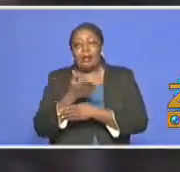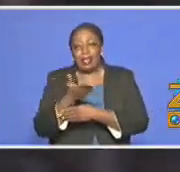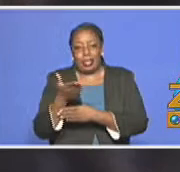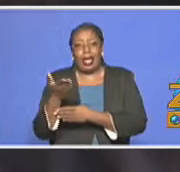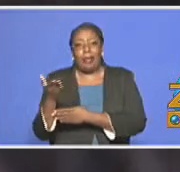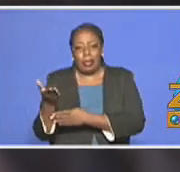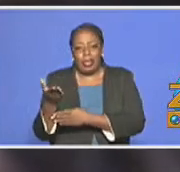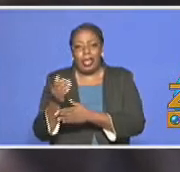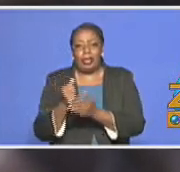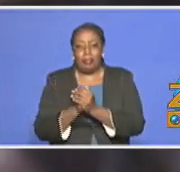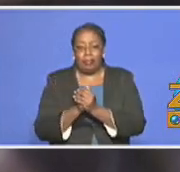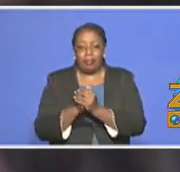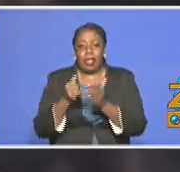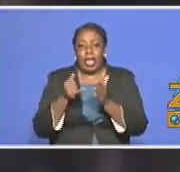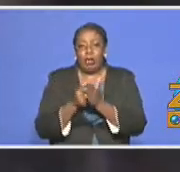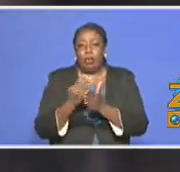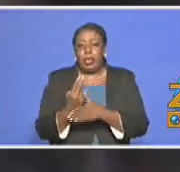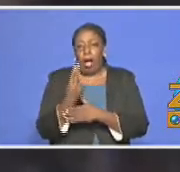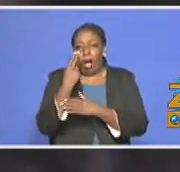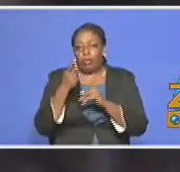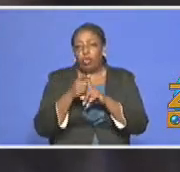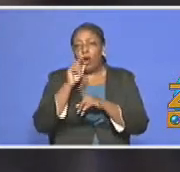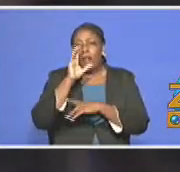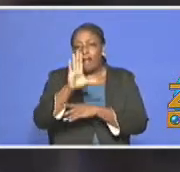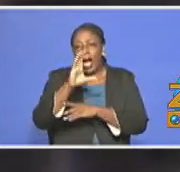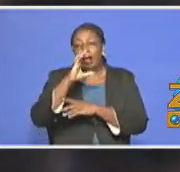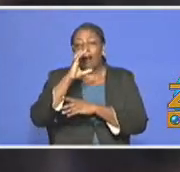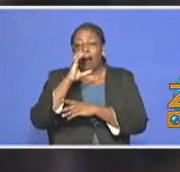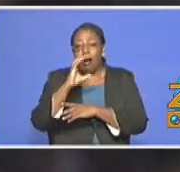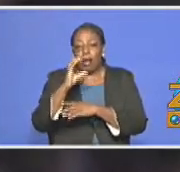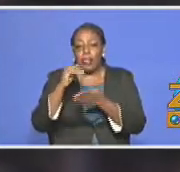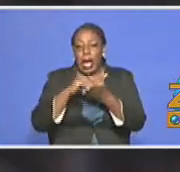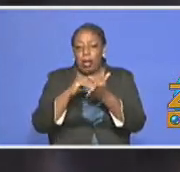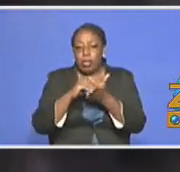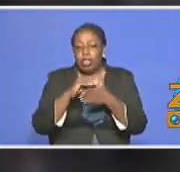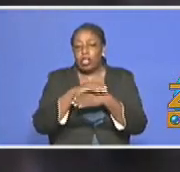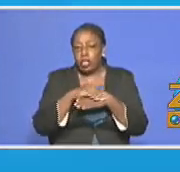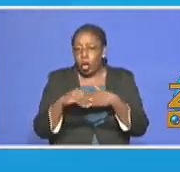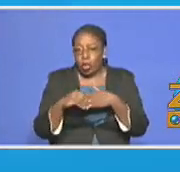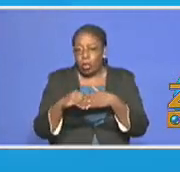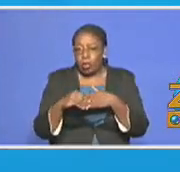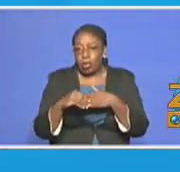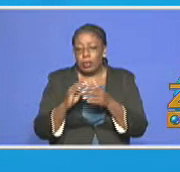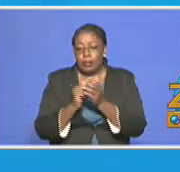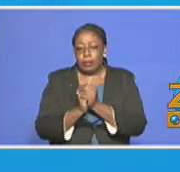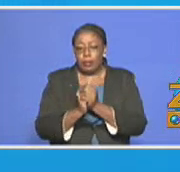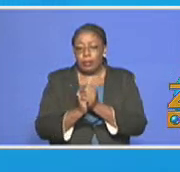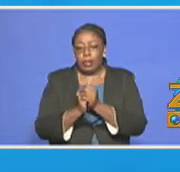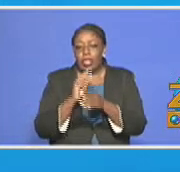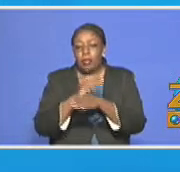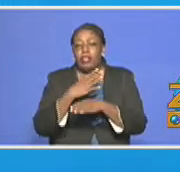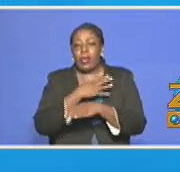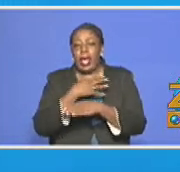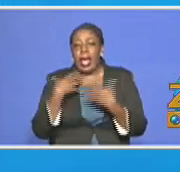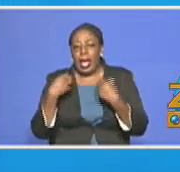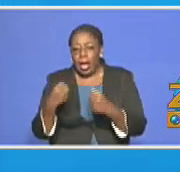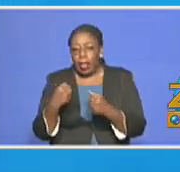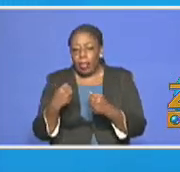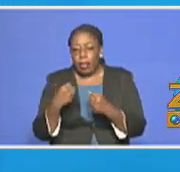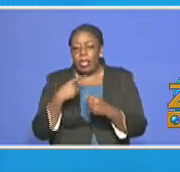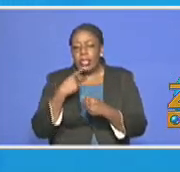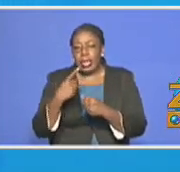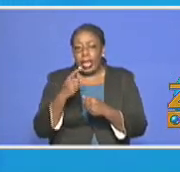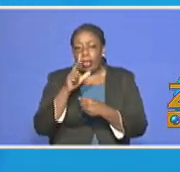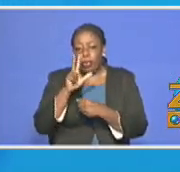We said it could be up to $5,000, up to, not that it would be $5,000. The Minister of Health says government has set aside $3